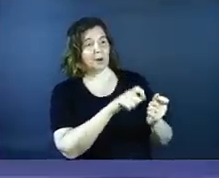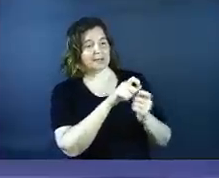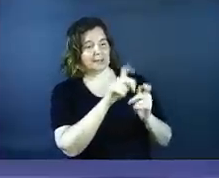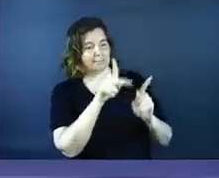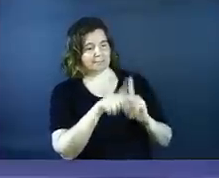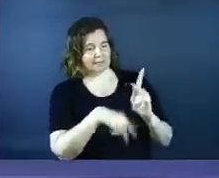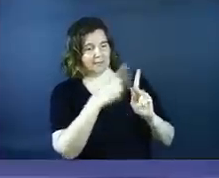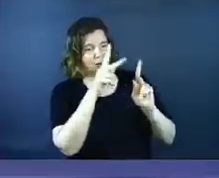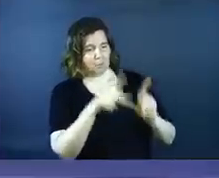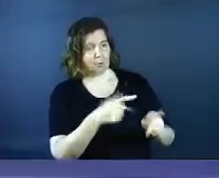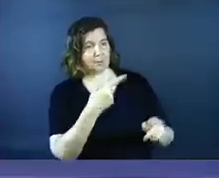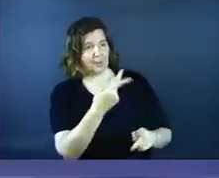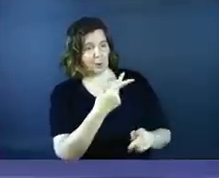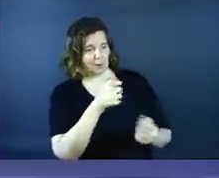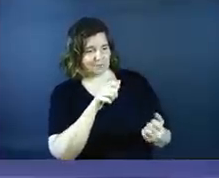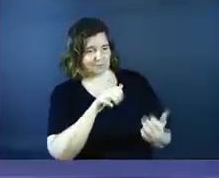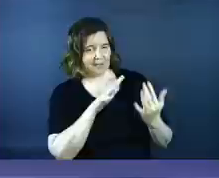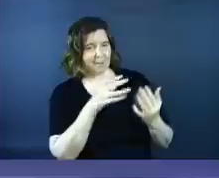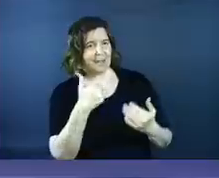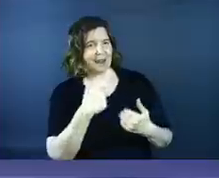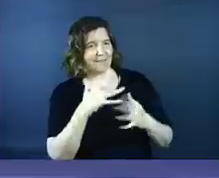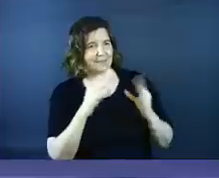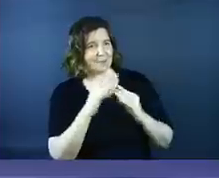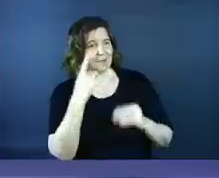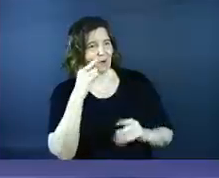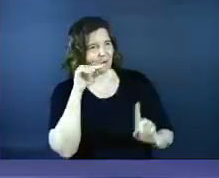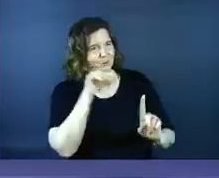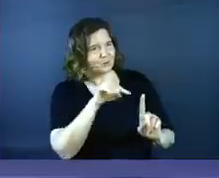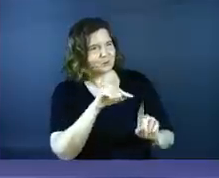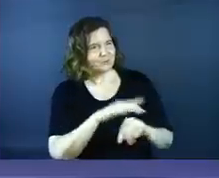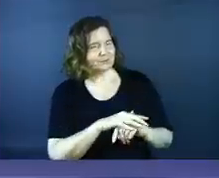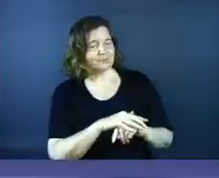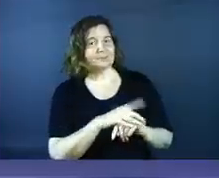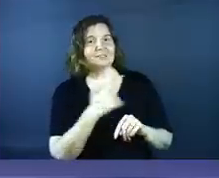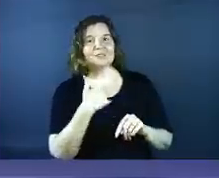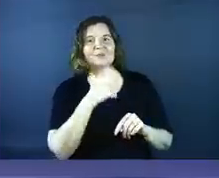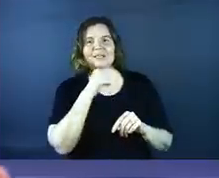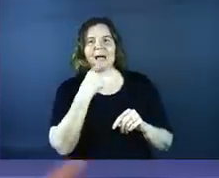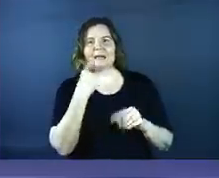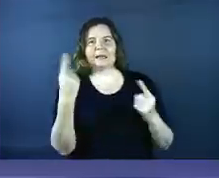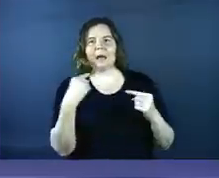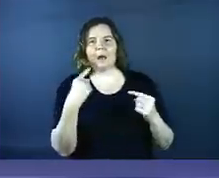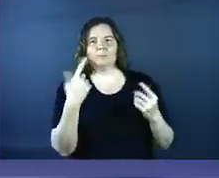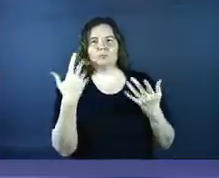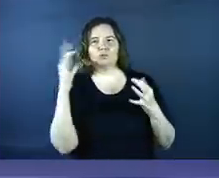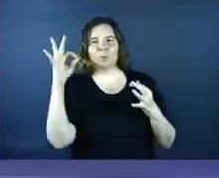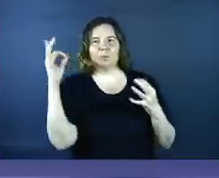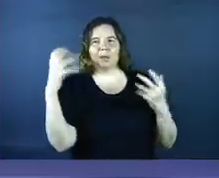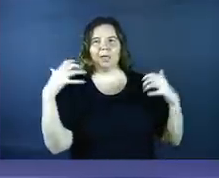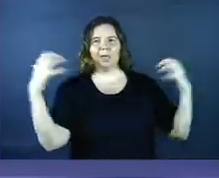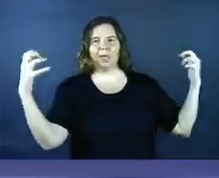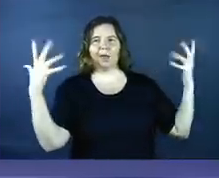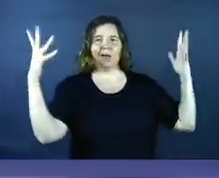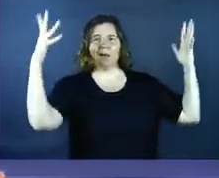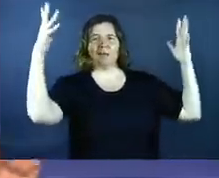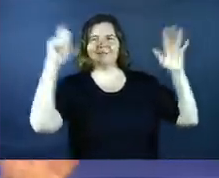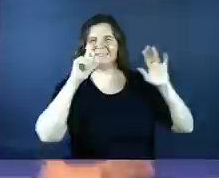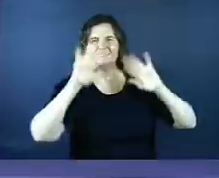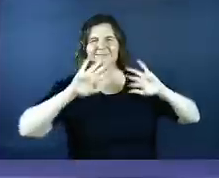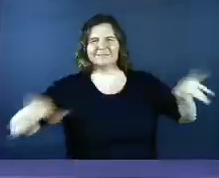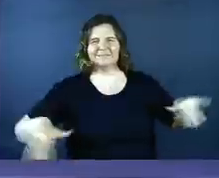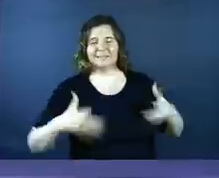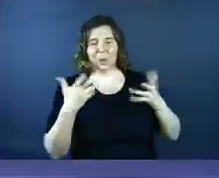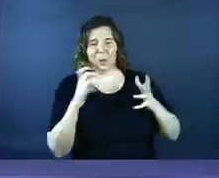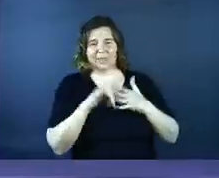the kind of person that we come and hold these events for. What's he saying? I didn't come to preach to the choir. I didn't come for